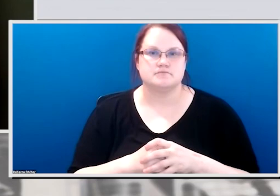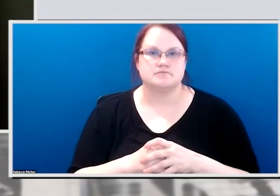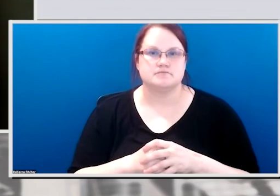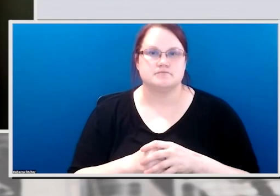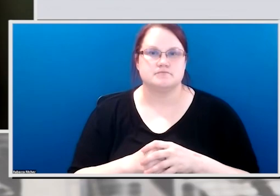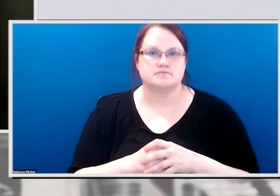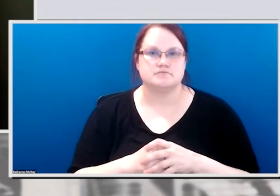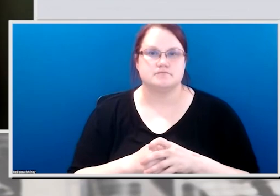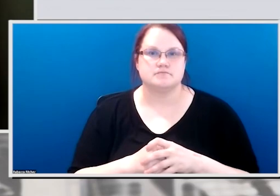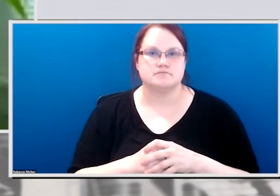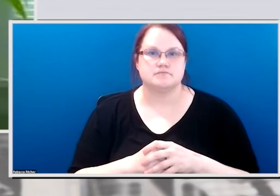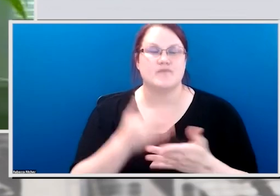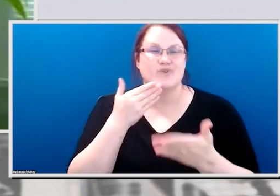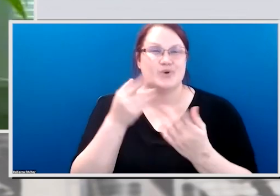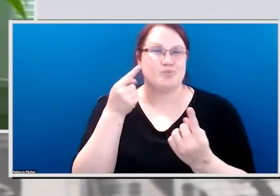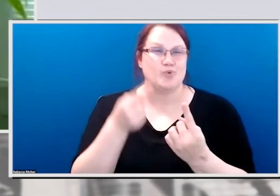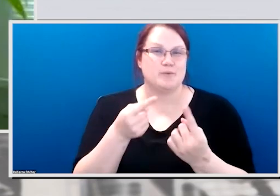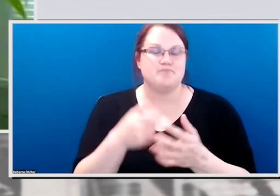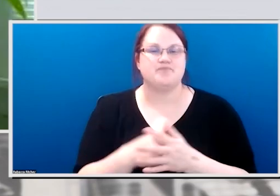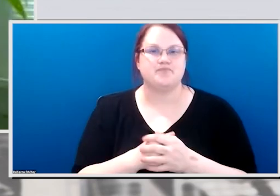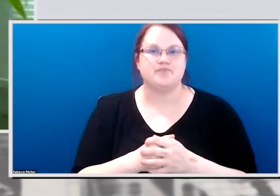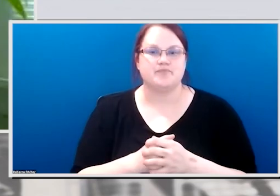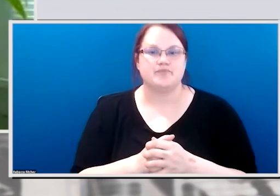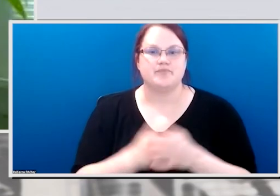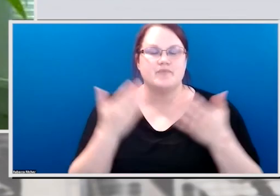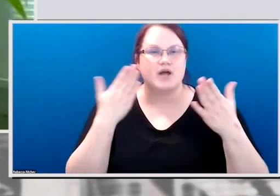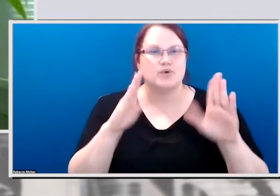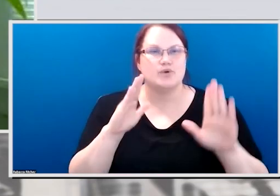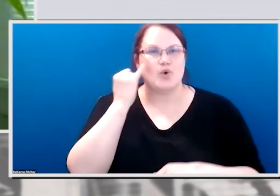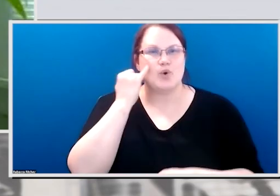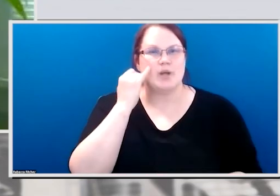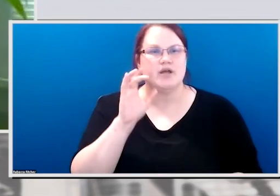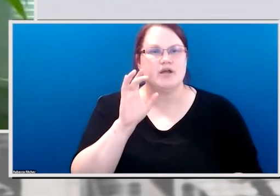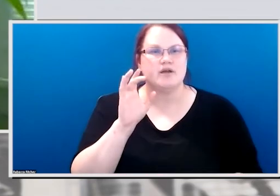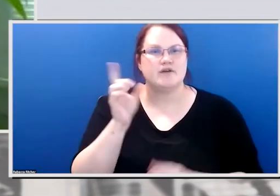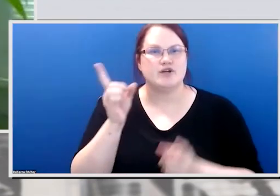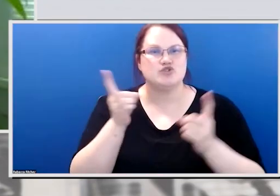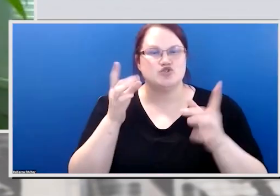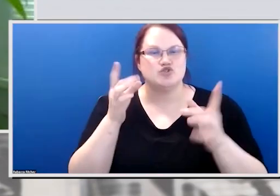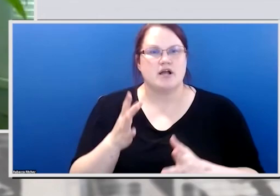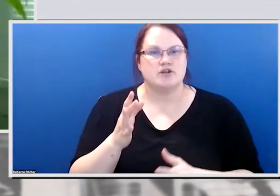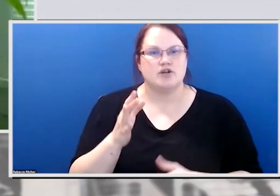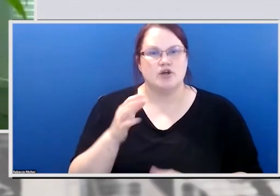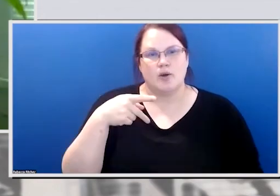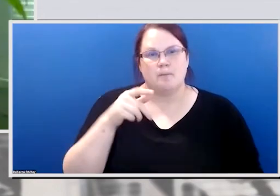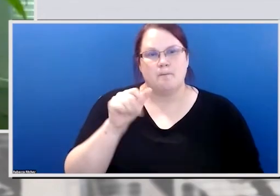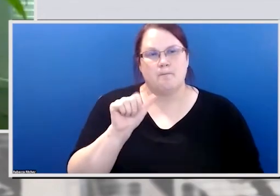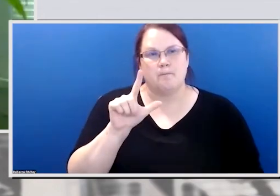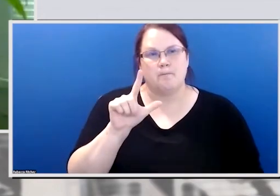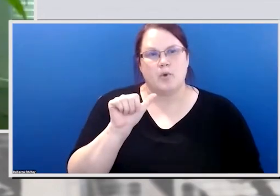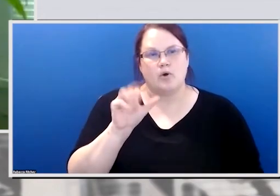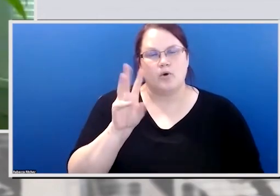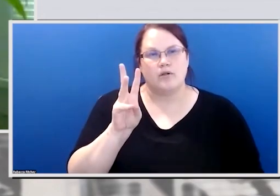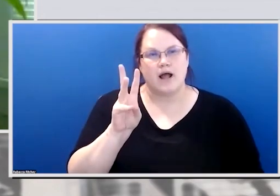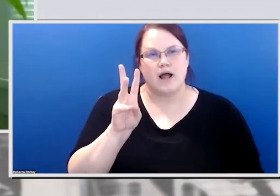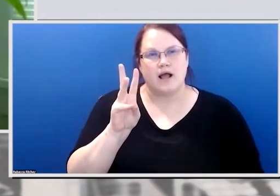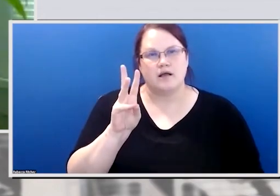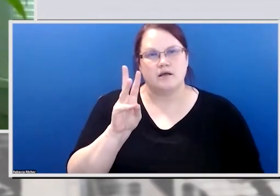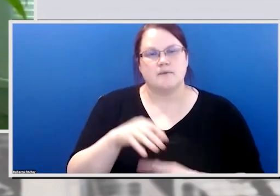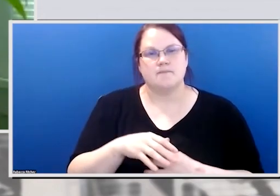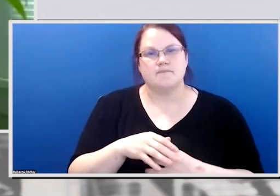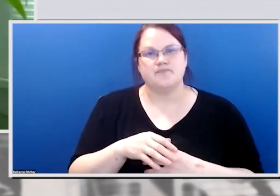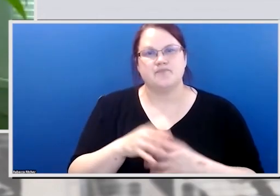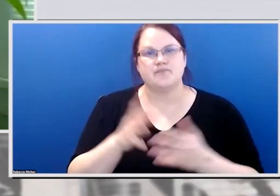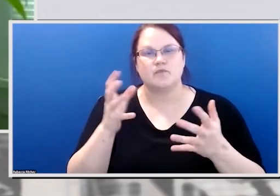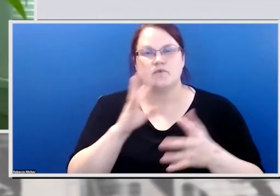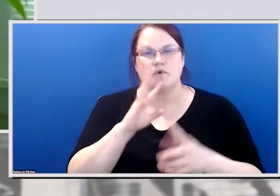Yeah, that's a good point. I don't know if Director Pollack or Kyle want to jump back in to talk about the land bank. Donna had a great question. Years